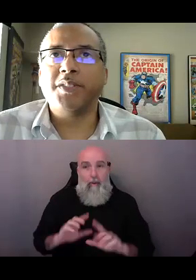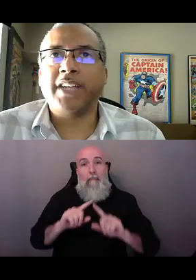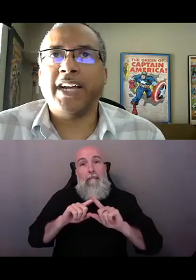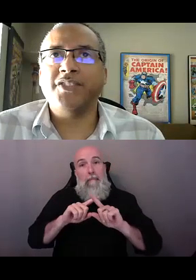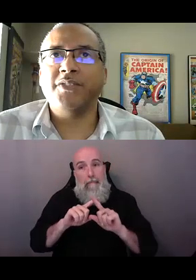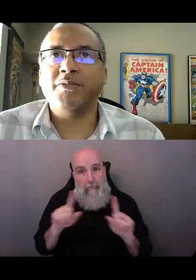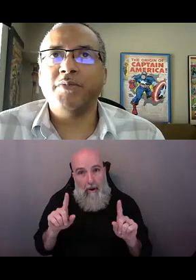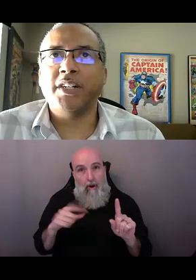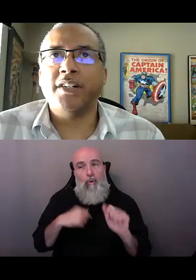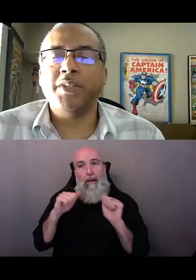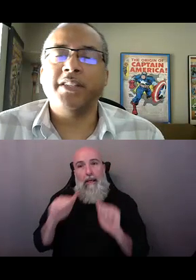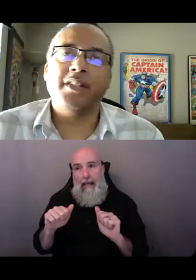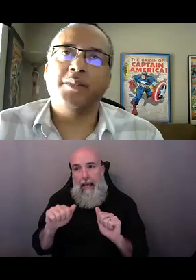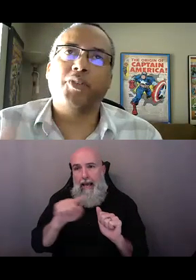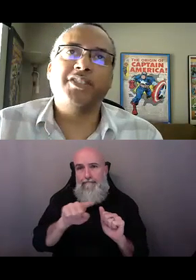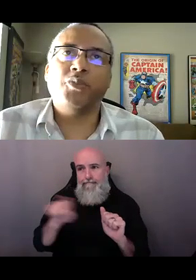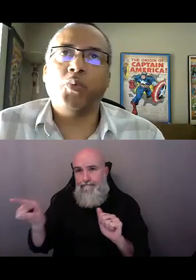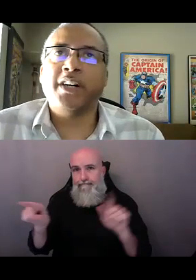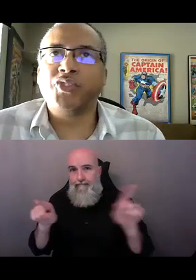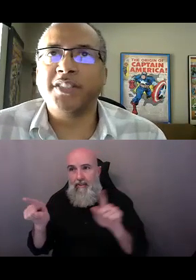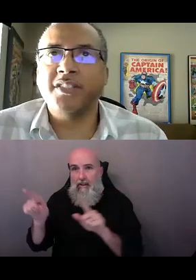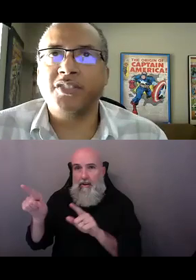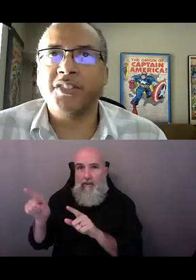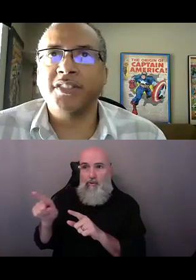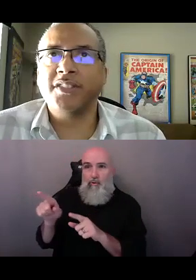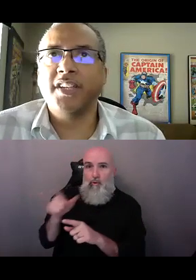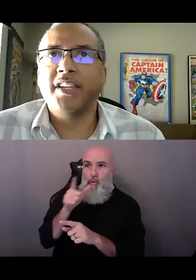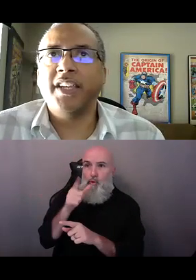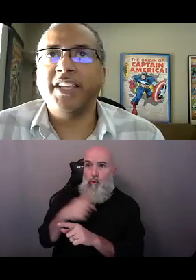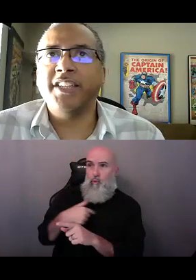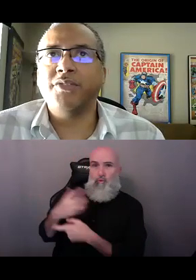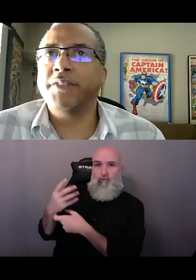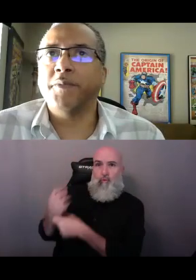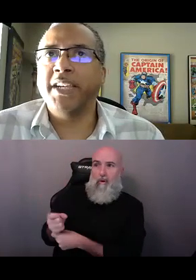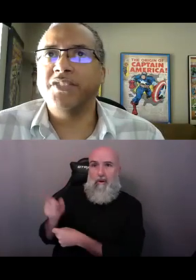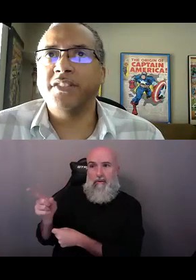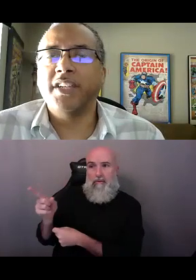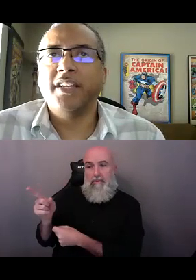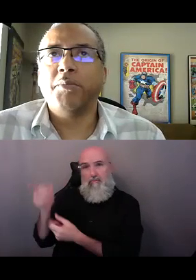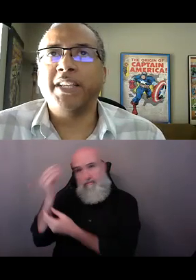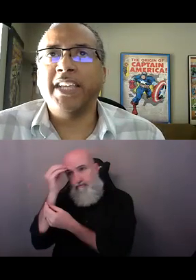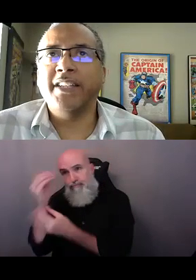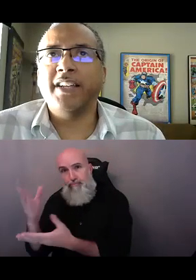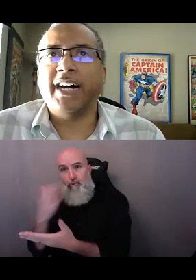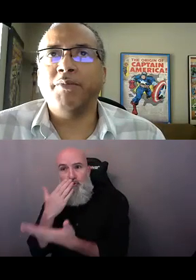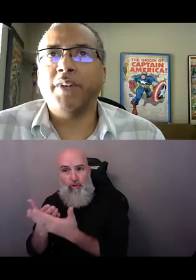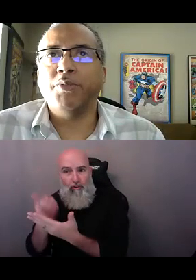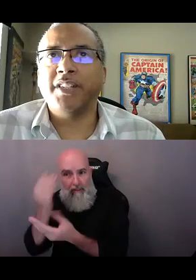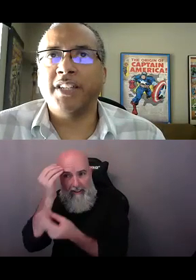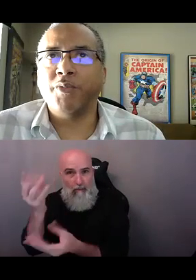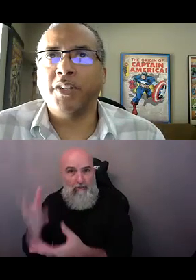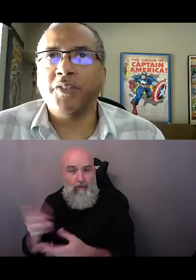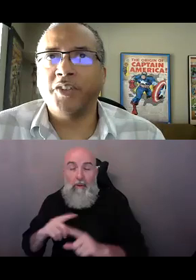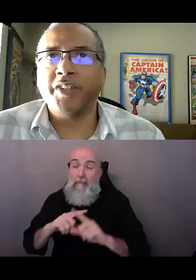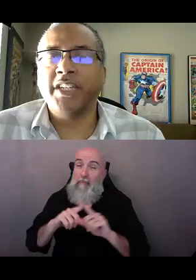can cite you to, we can point you to well-trusted sources and get you information. But again, I would